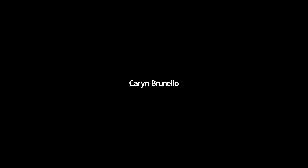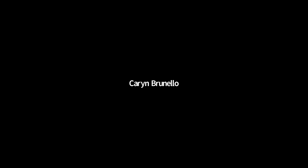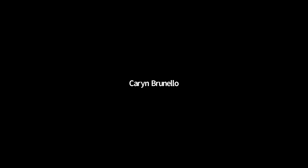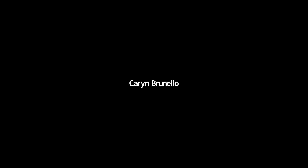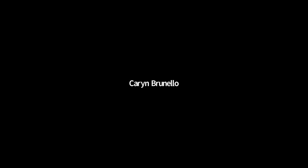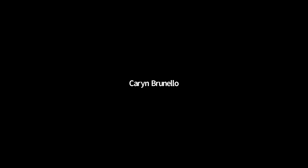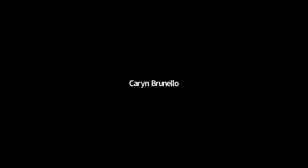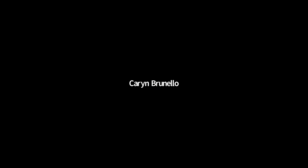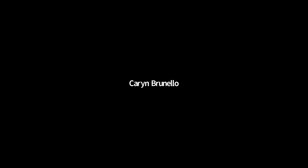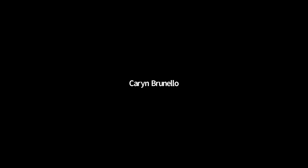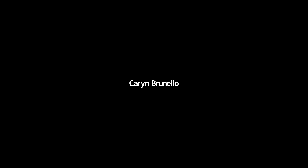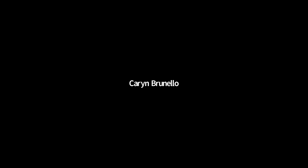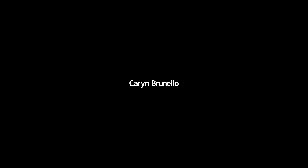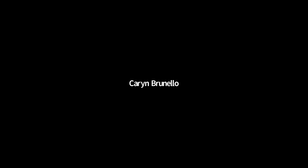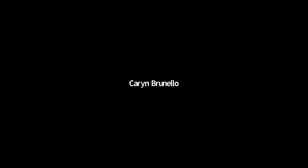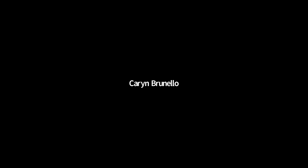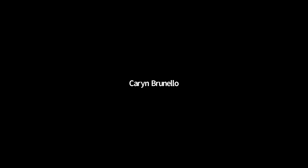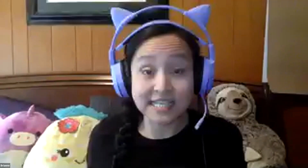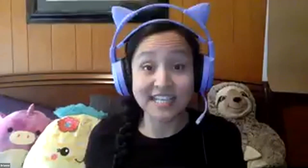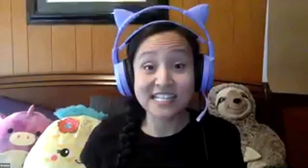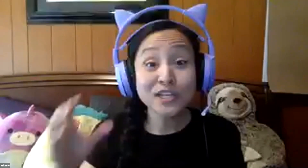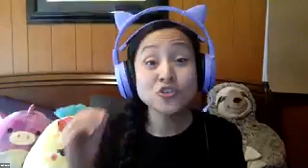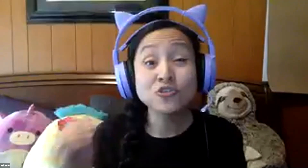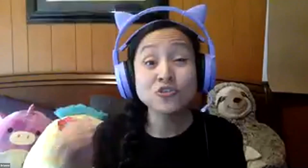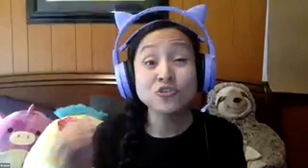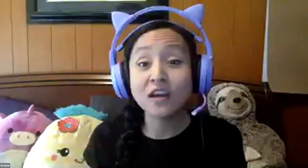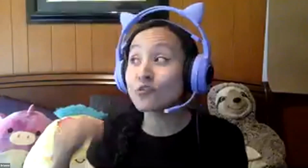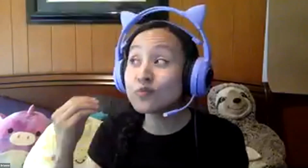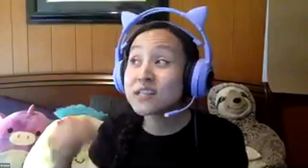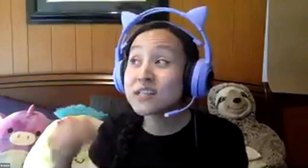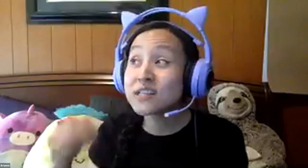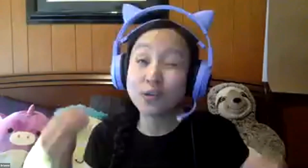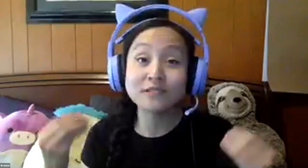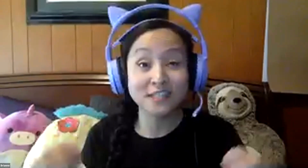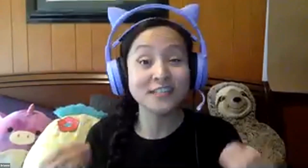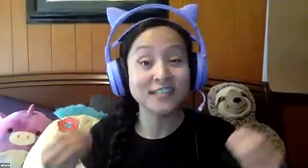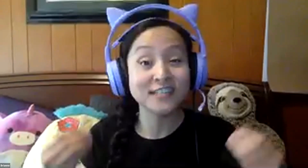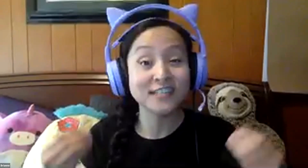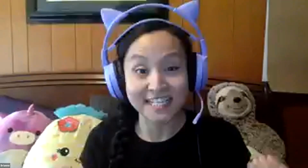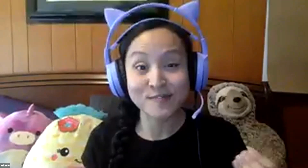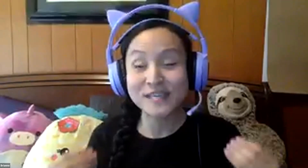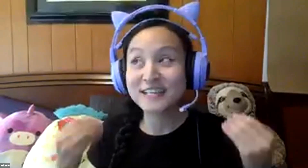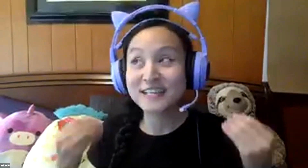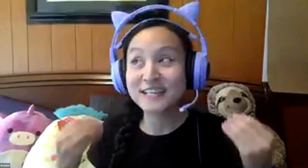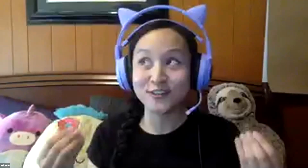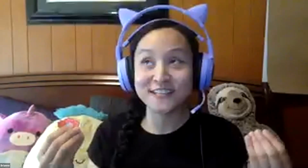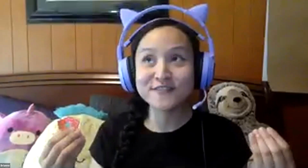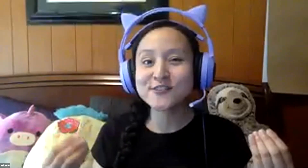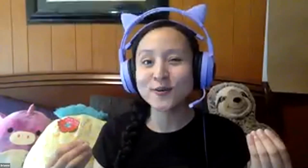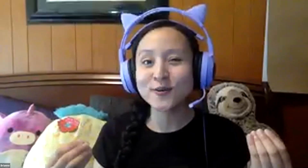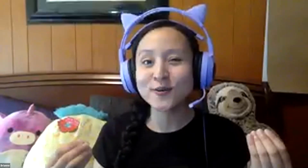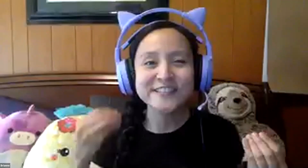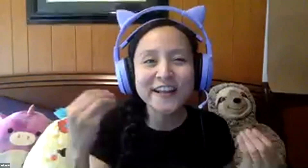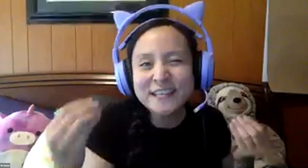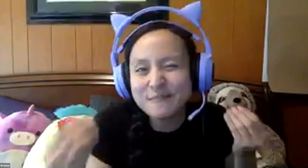For those of you who don't know what ruminating is, it's like chewing on a really thoroughly cooked idea, but because you've cooked it